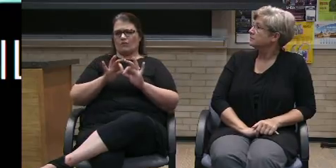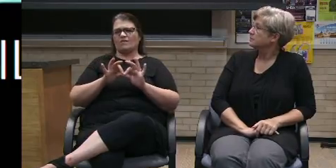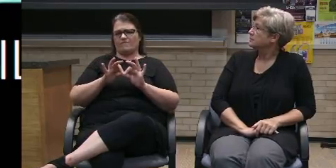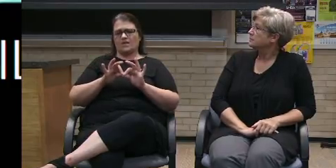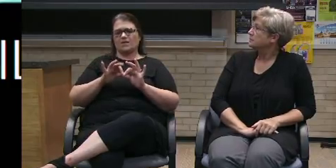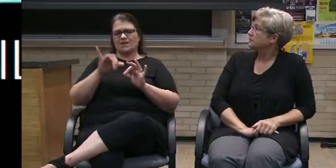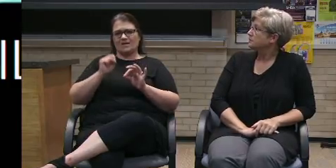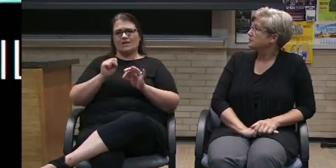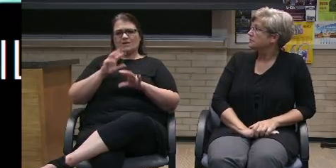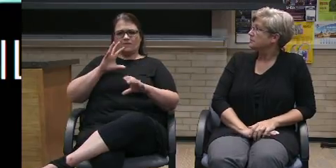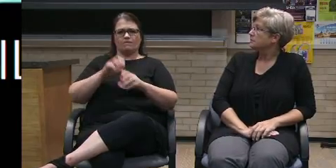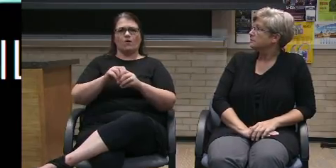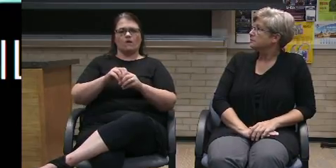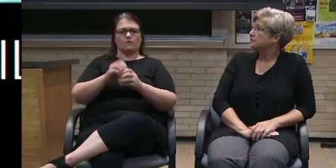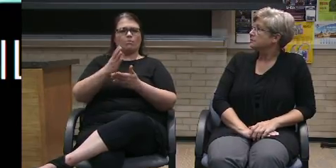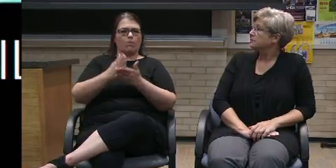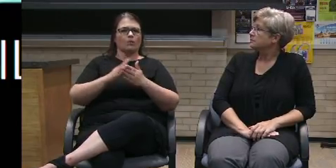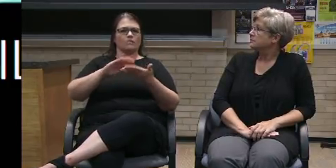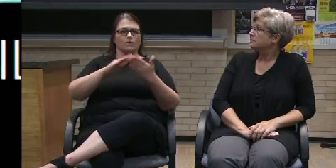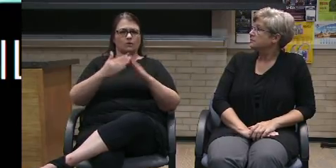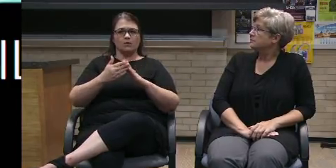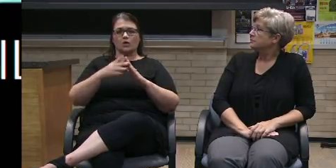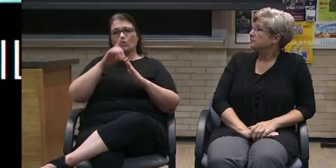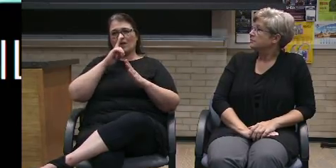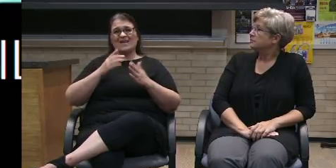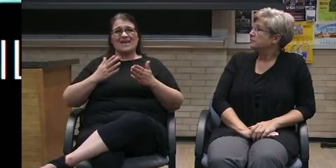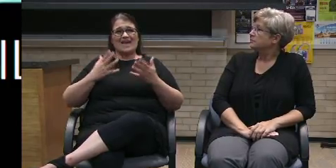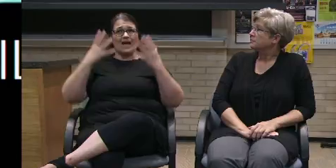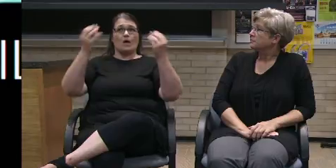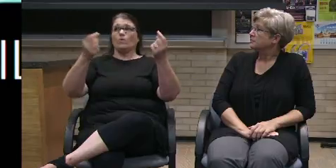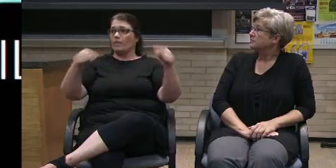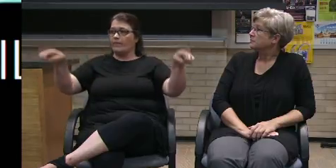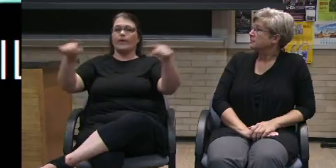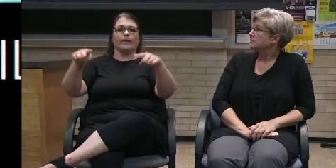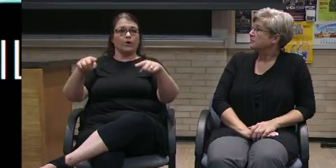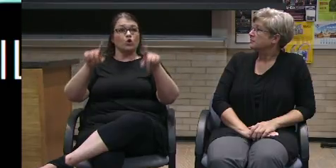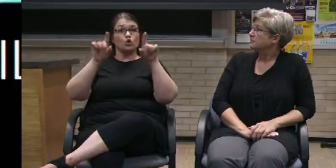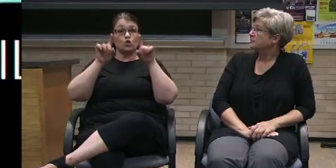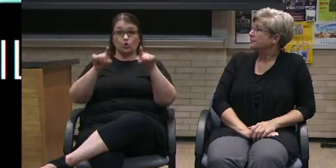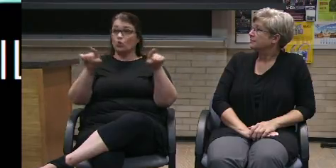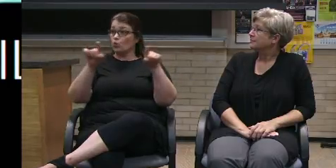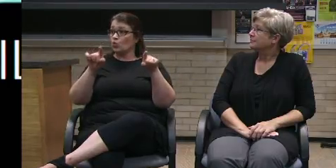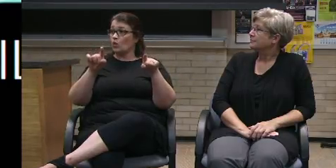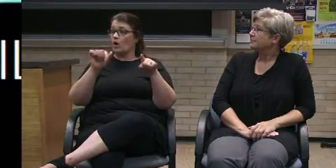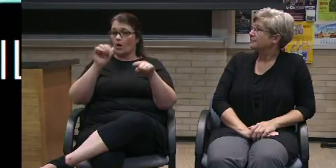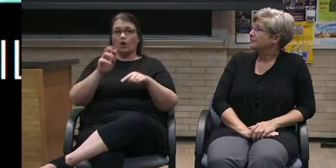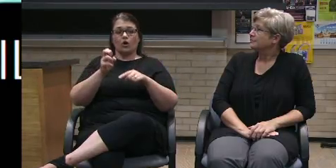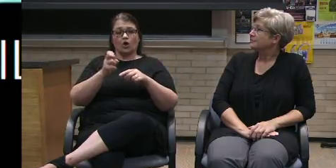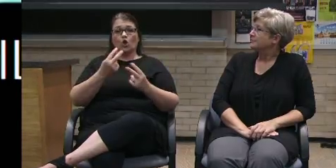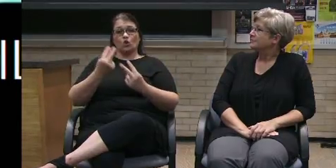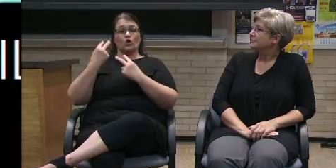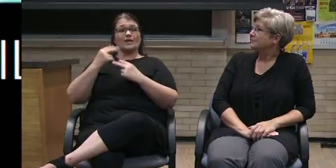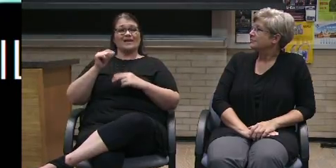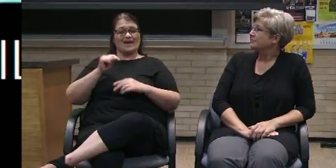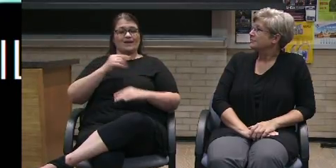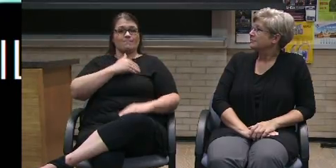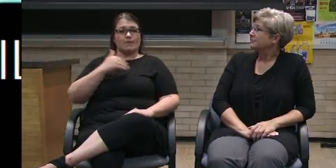being a part of the community, so being out there. You are, in fact, looking at a member of